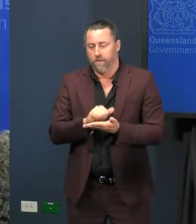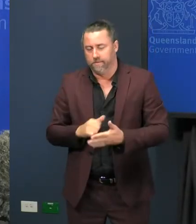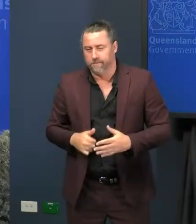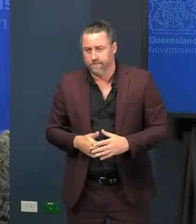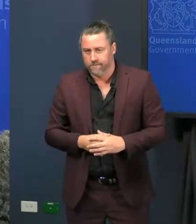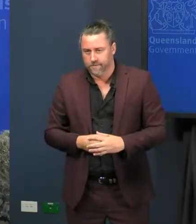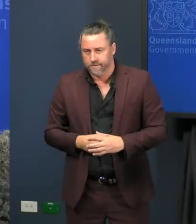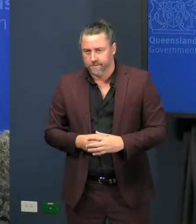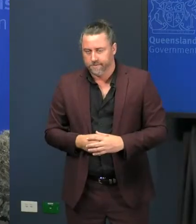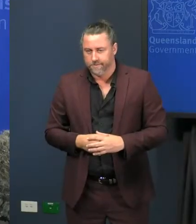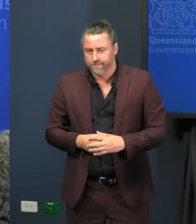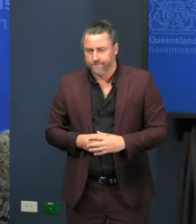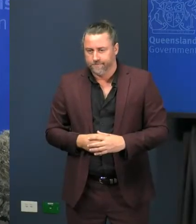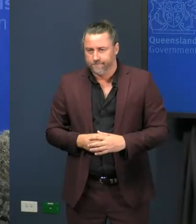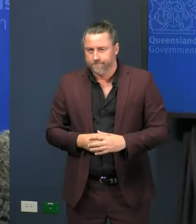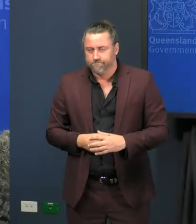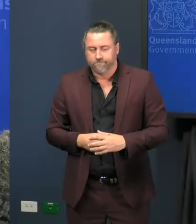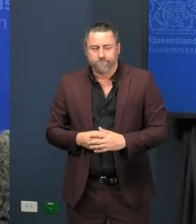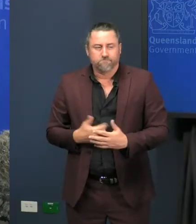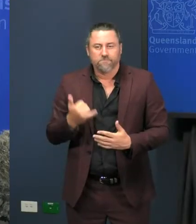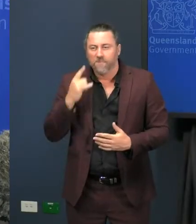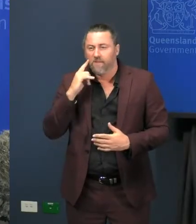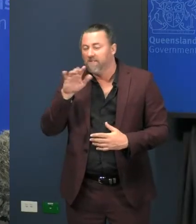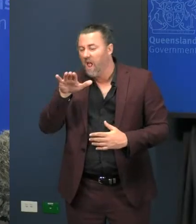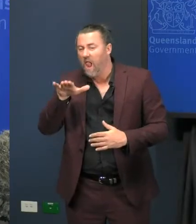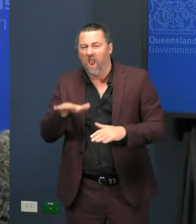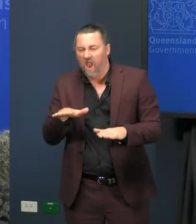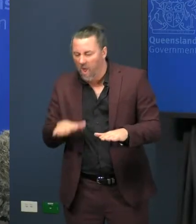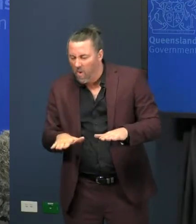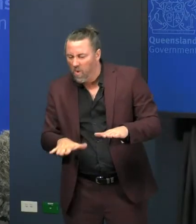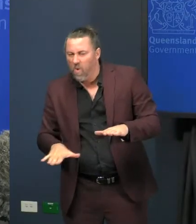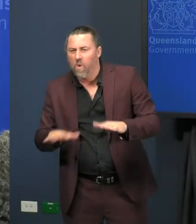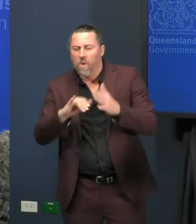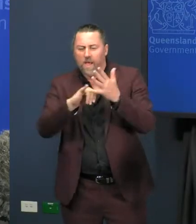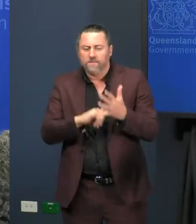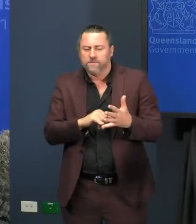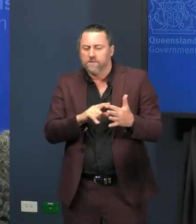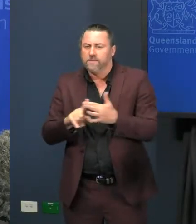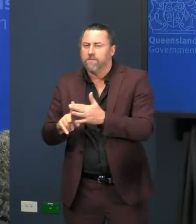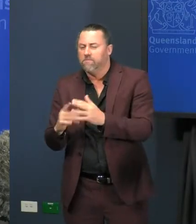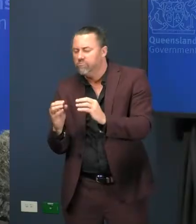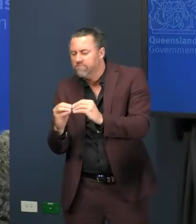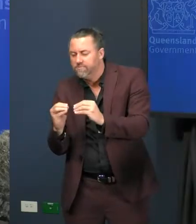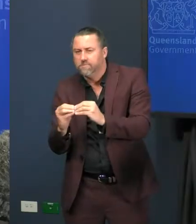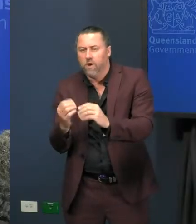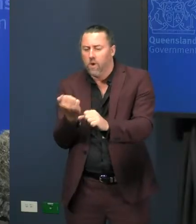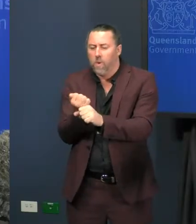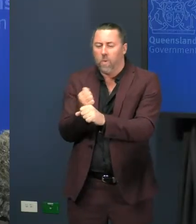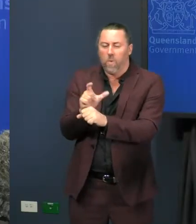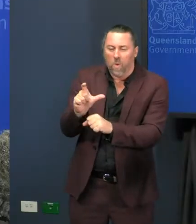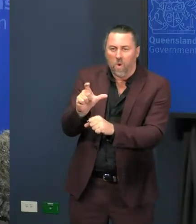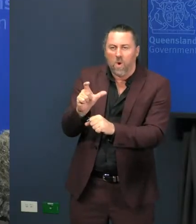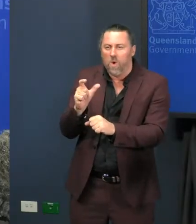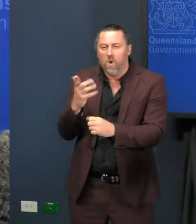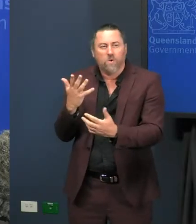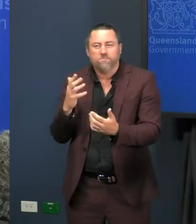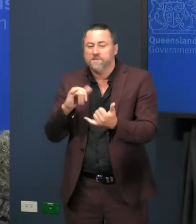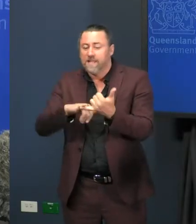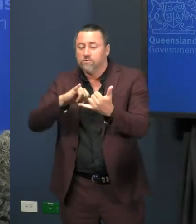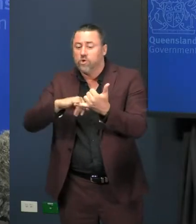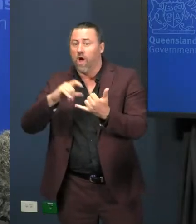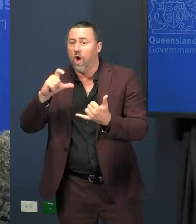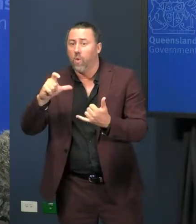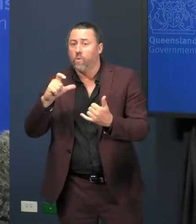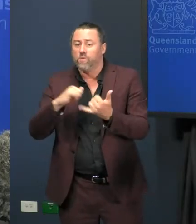The areas of low-lying areas across the coast, areas particularly in the southeast corner that have not experienced these sort of winds